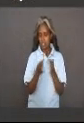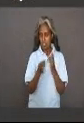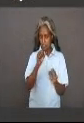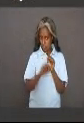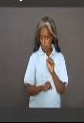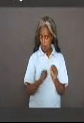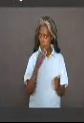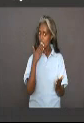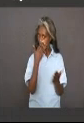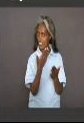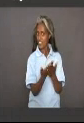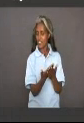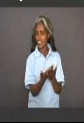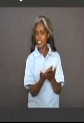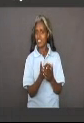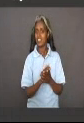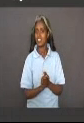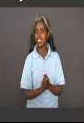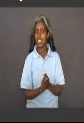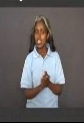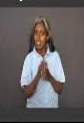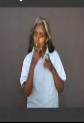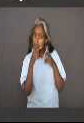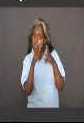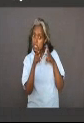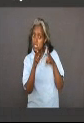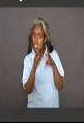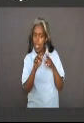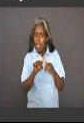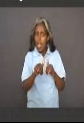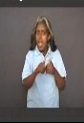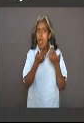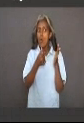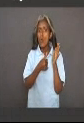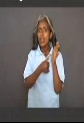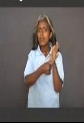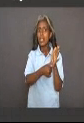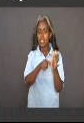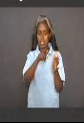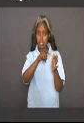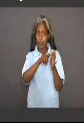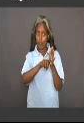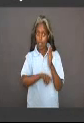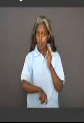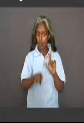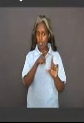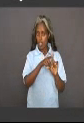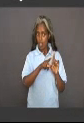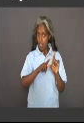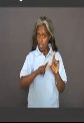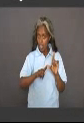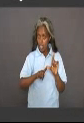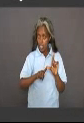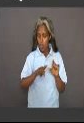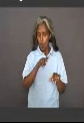good for you. You see how we mark the values of the angle